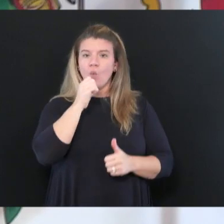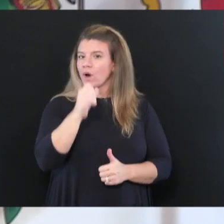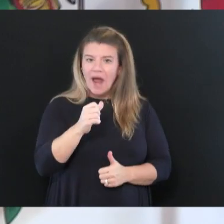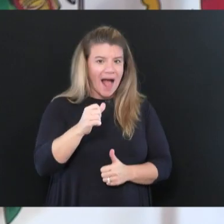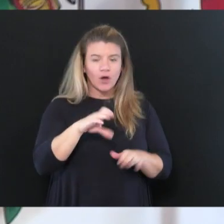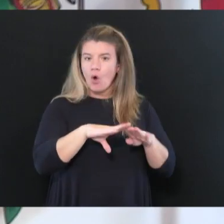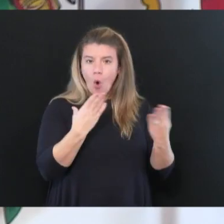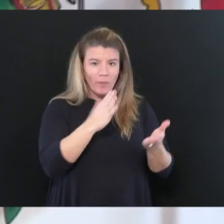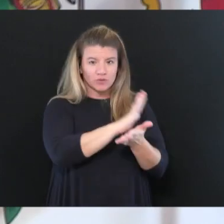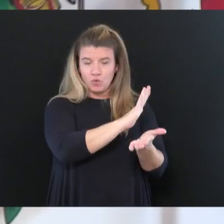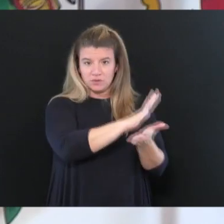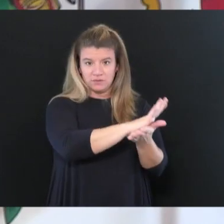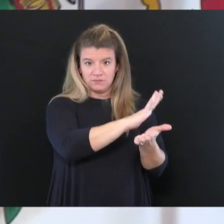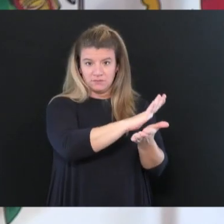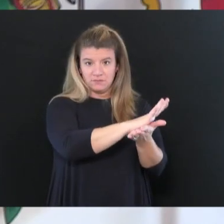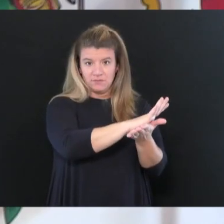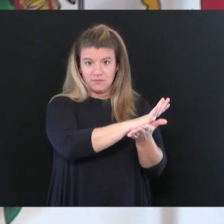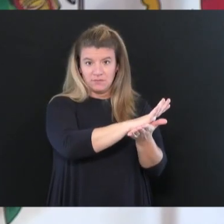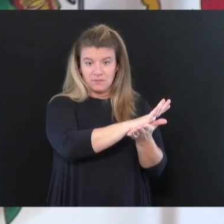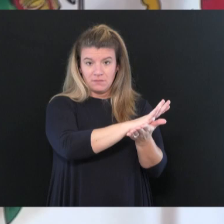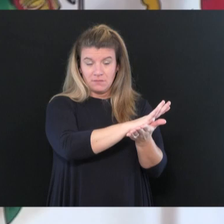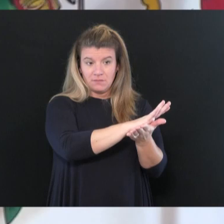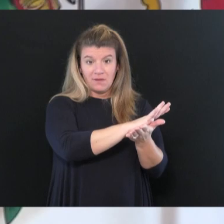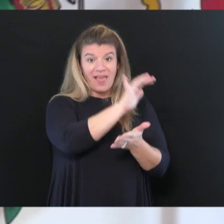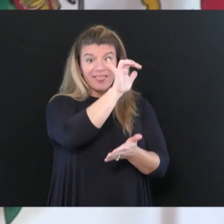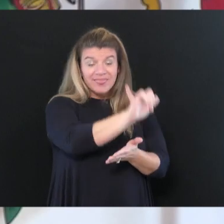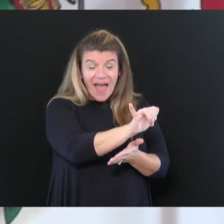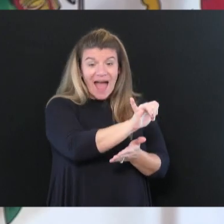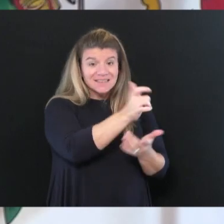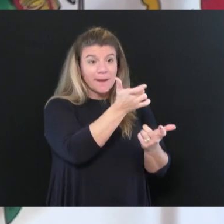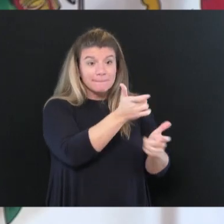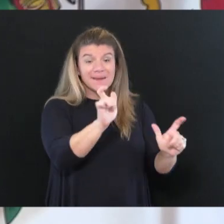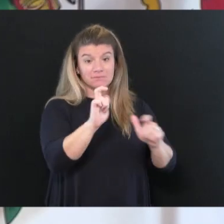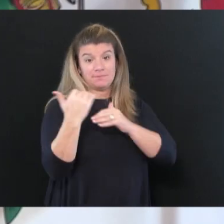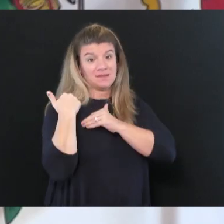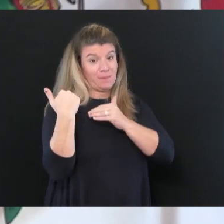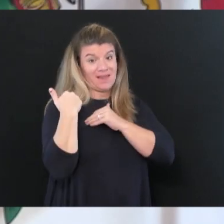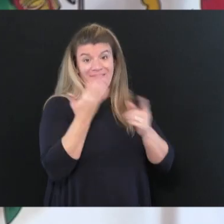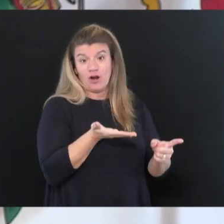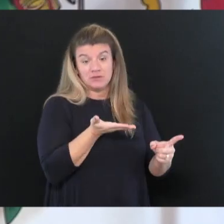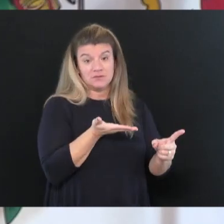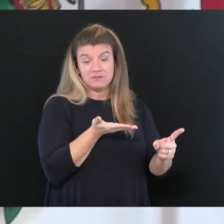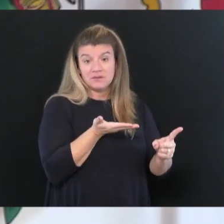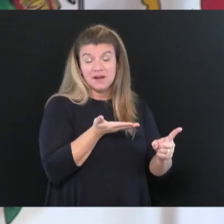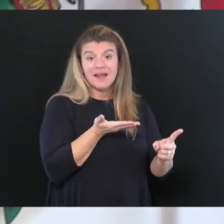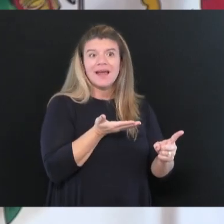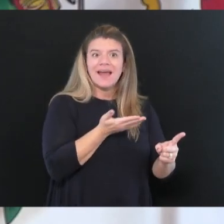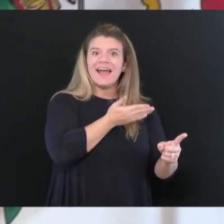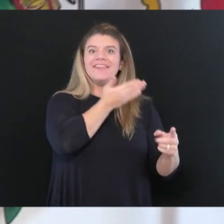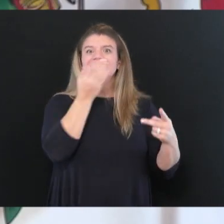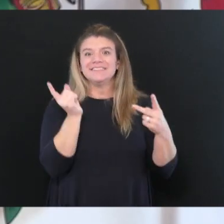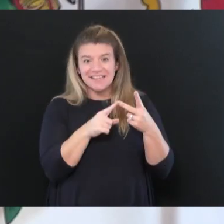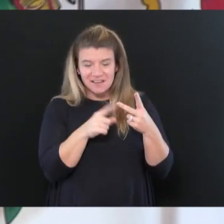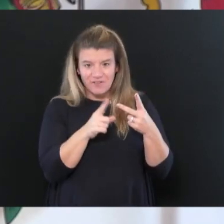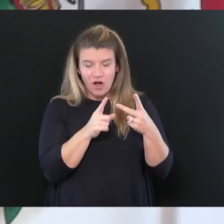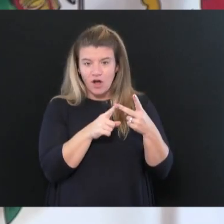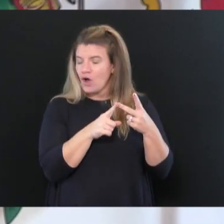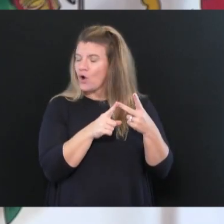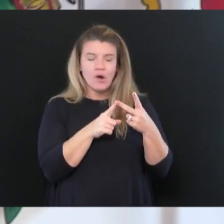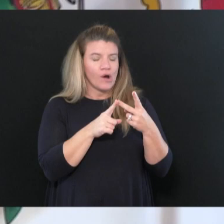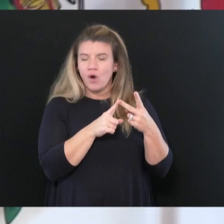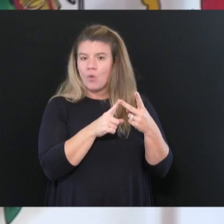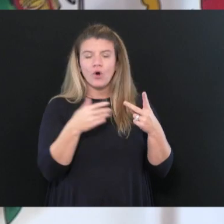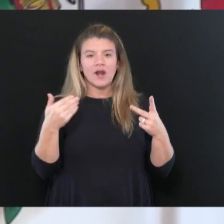to school. And that's a big undertaking right there. And on top of all that, we're